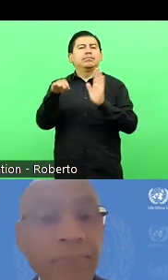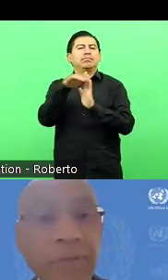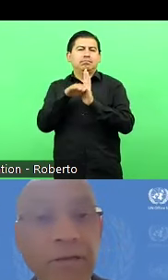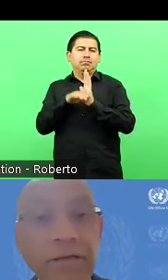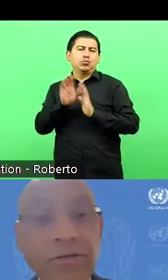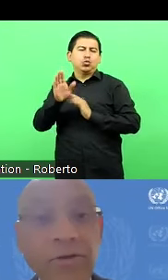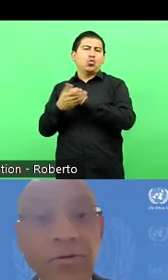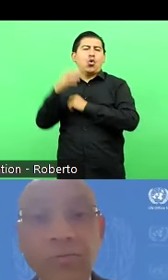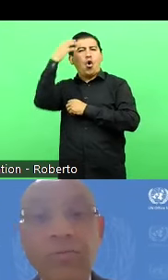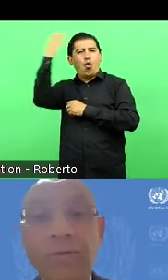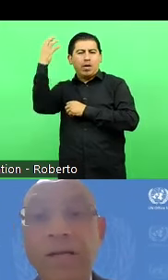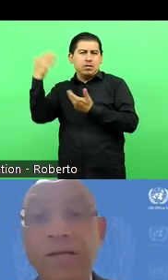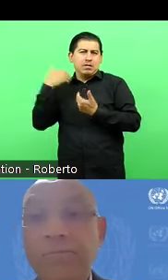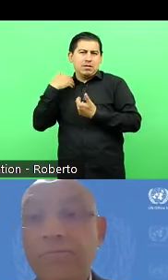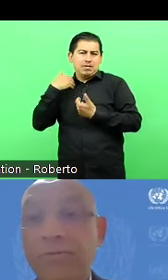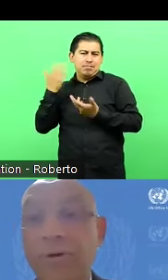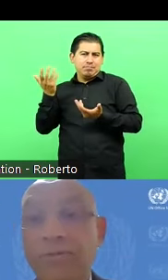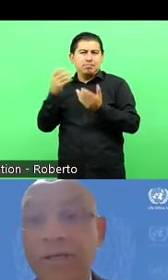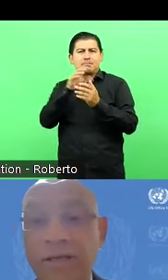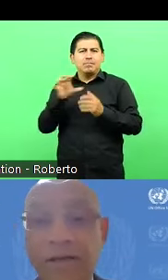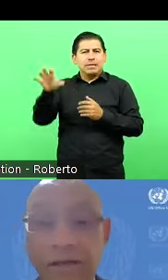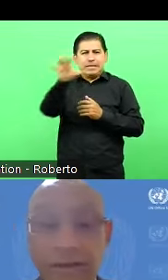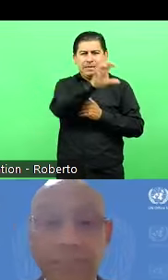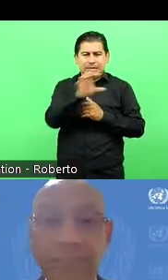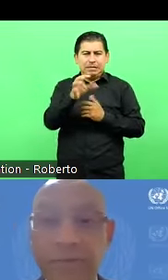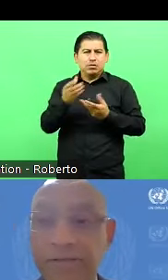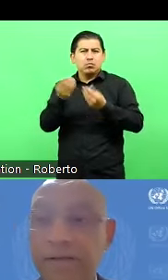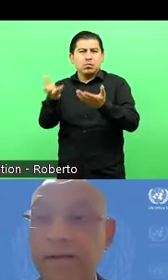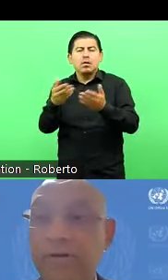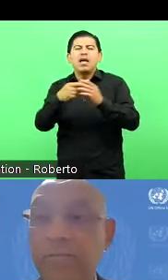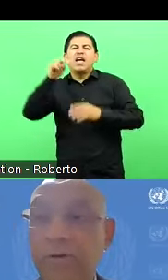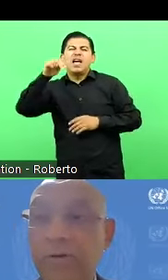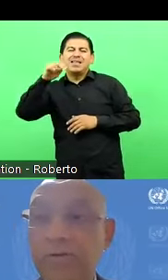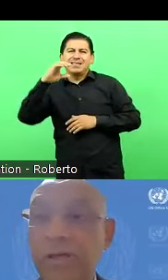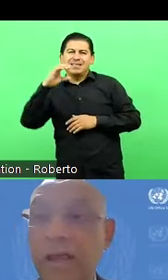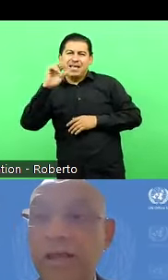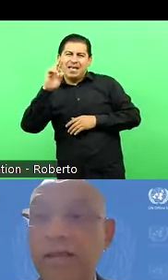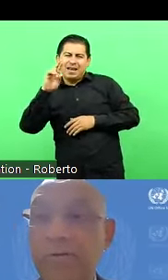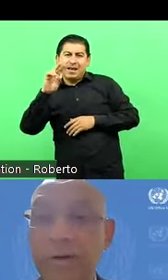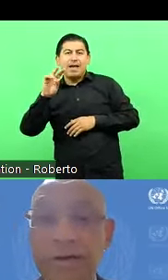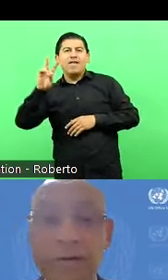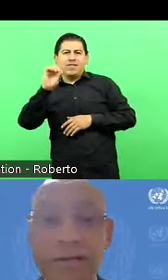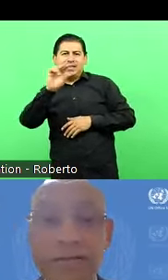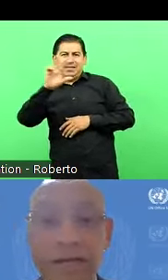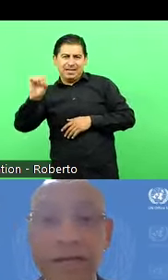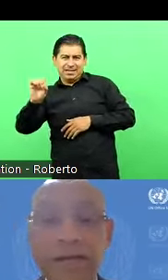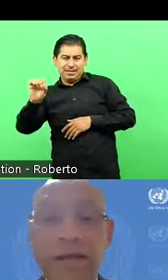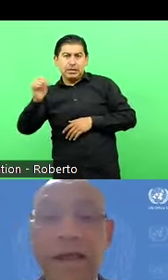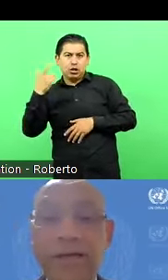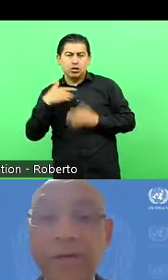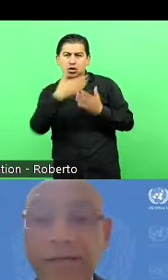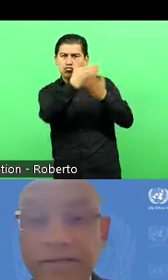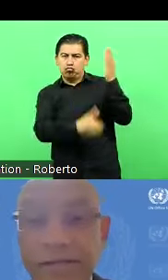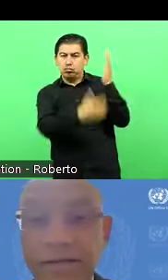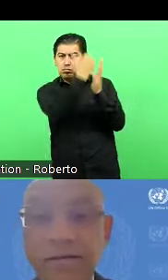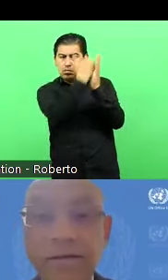2030. So the midterm review of the Sendai framework was held in 2023, and